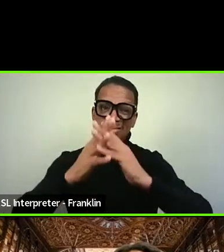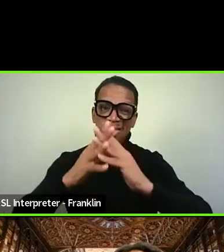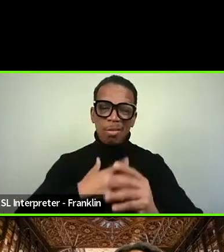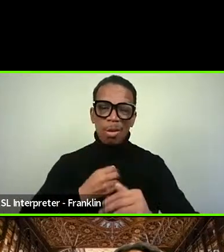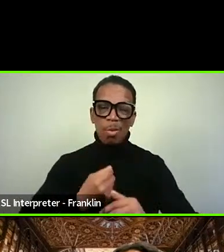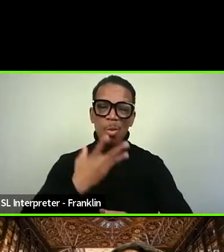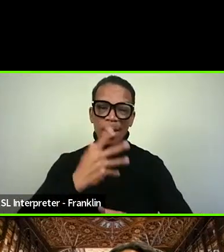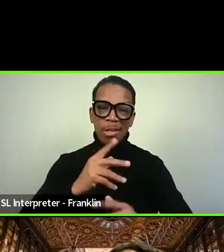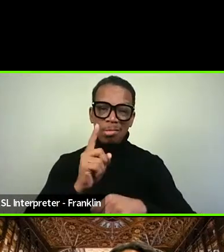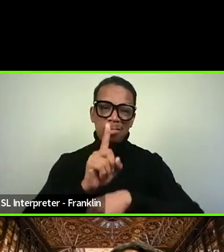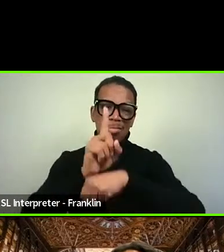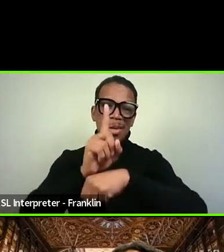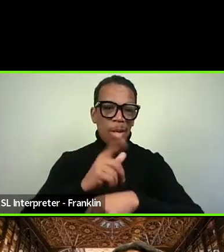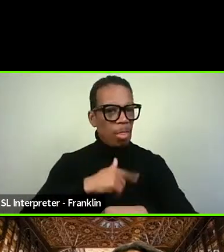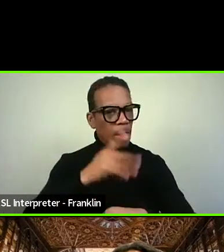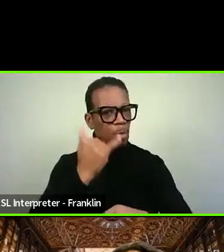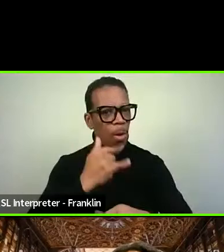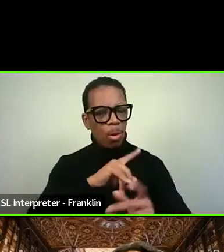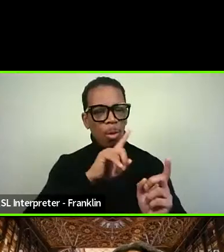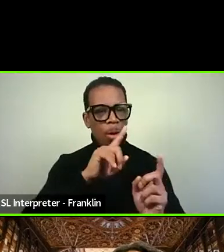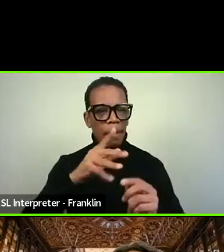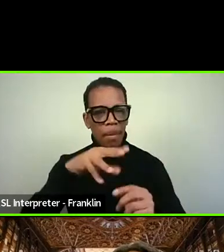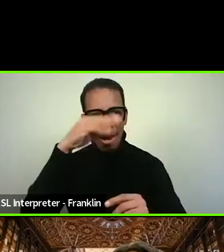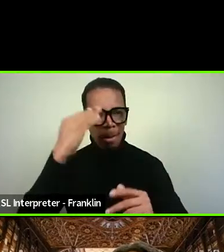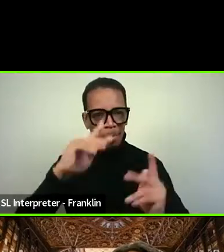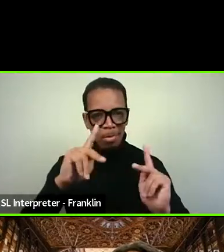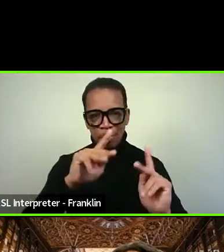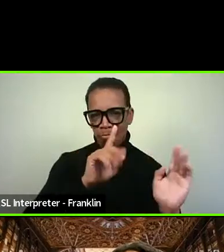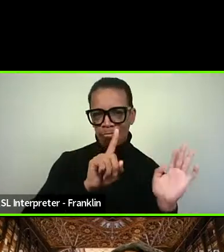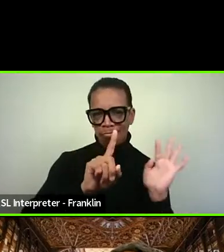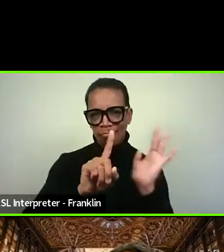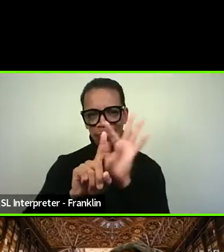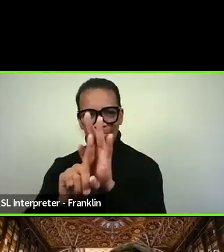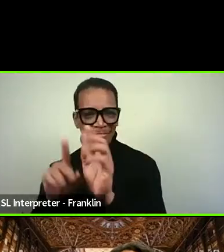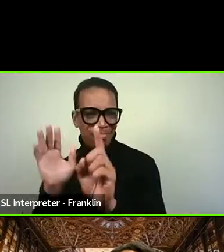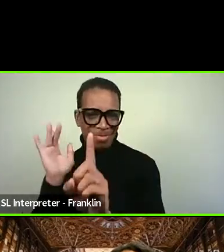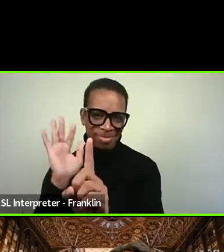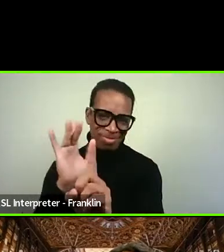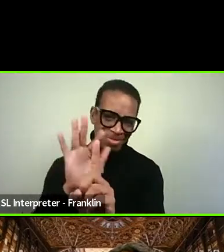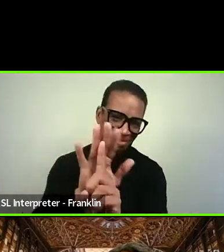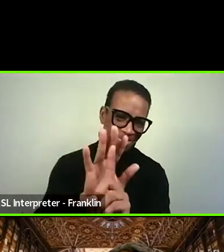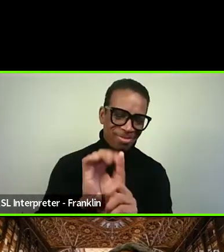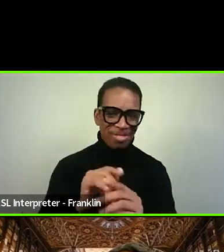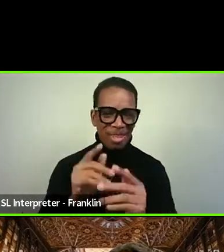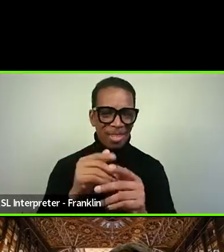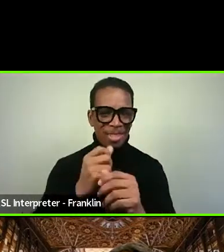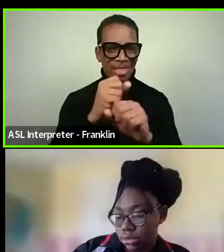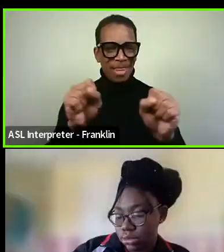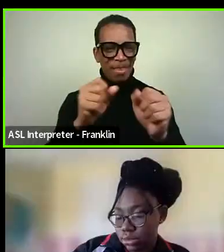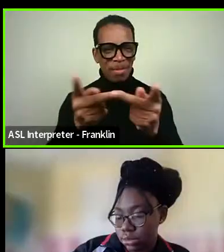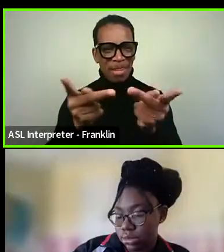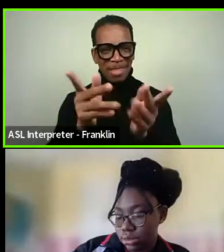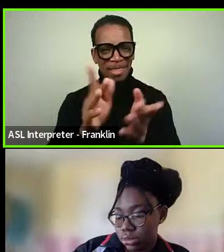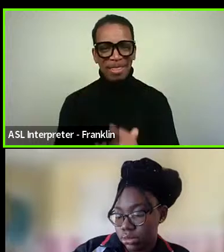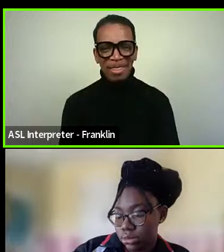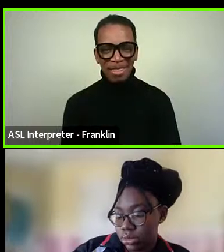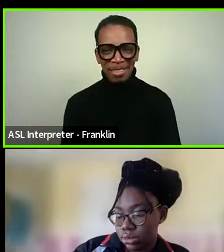of the reasons why we attract to humans that are similar to us and find safe spaces within them.